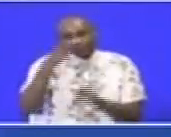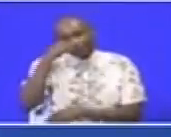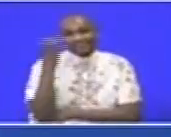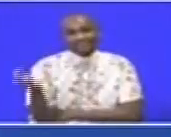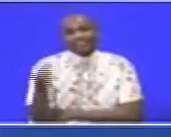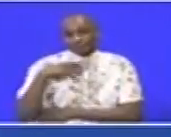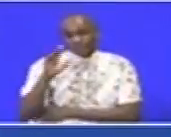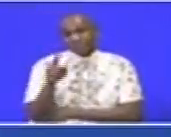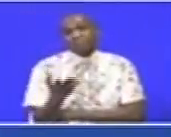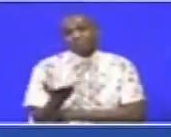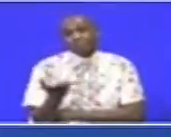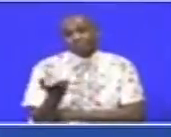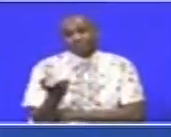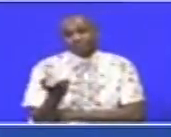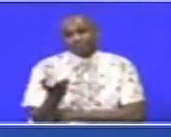in.